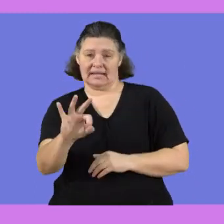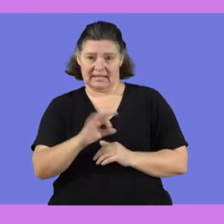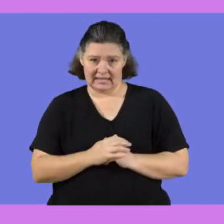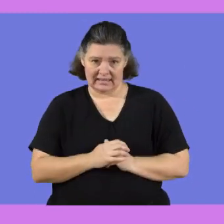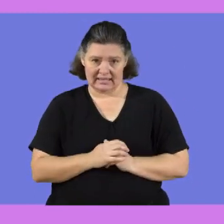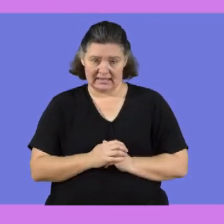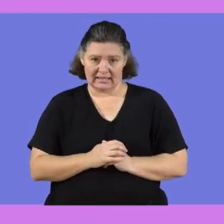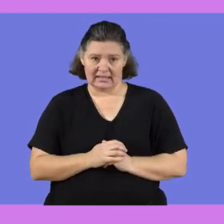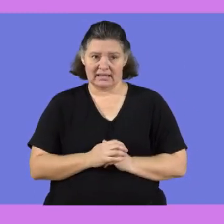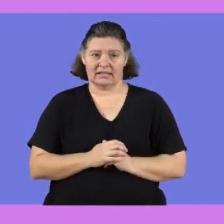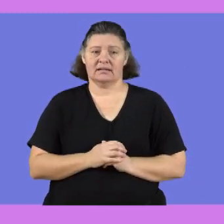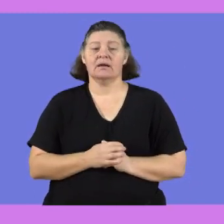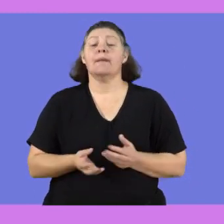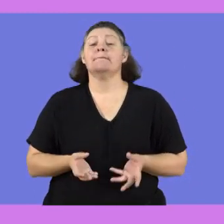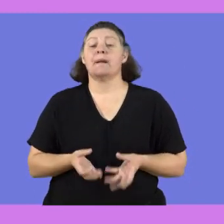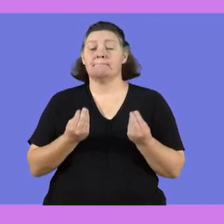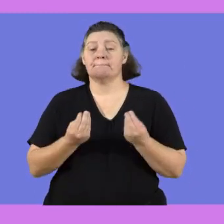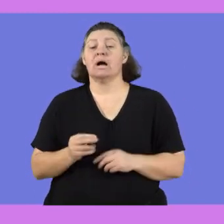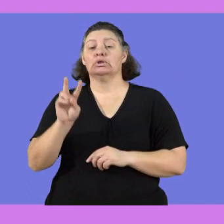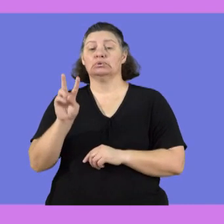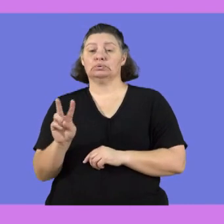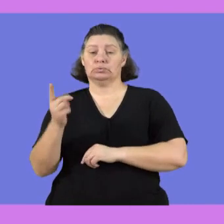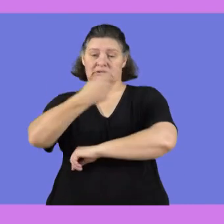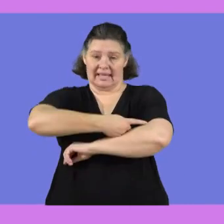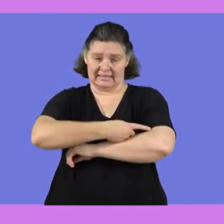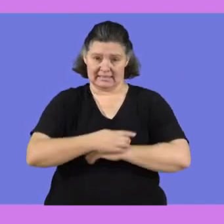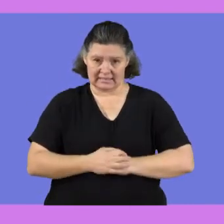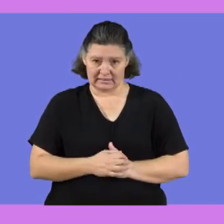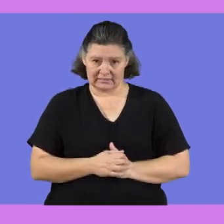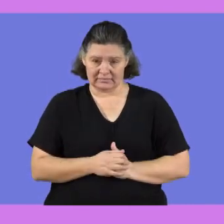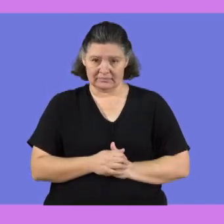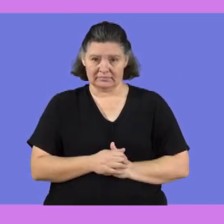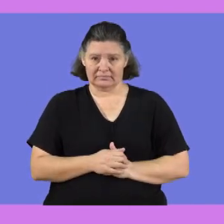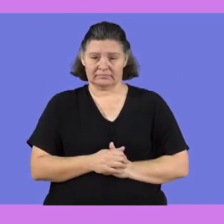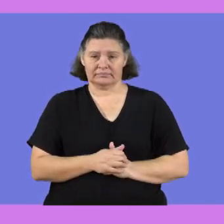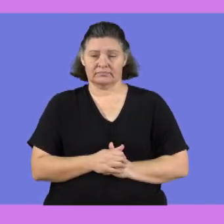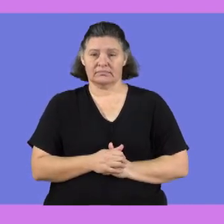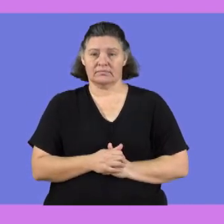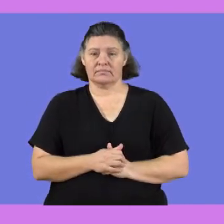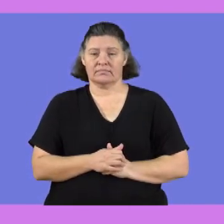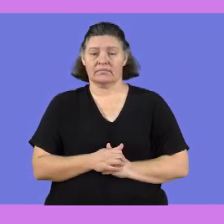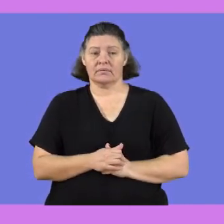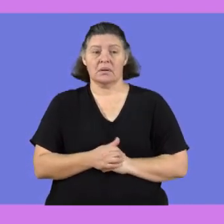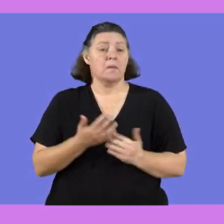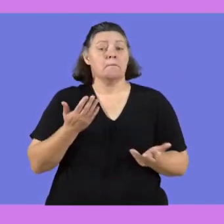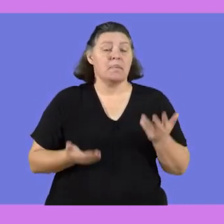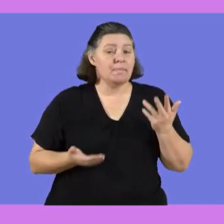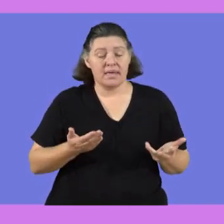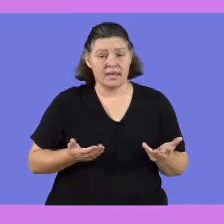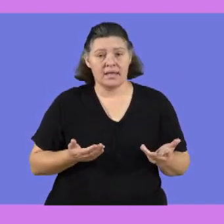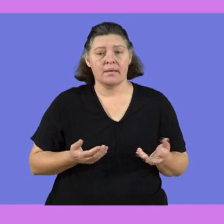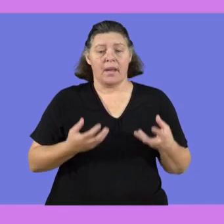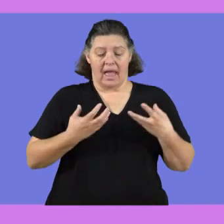take 6, we divide it by 3, and then it will be 2. So now,